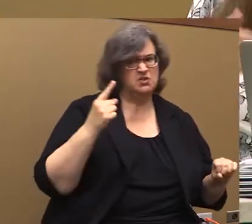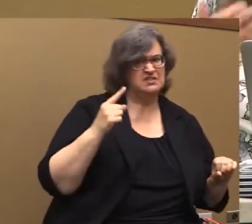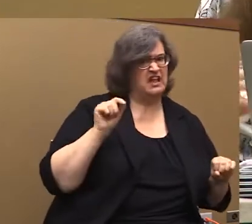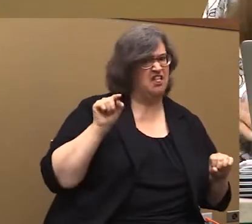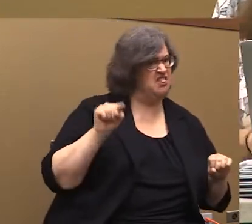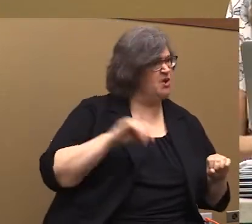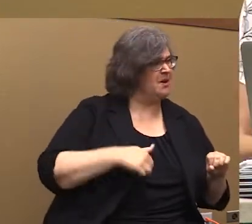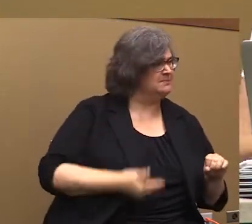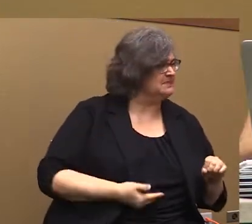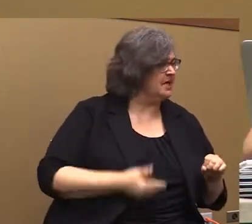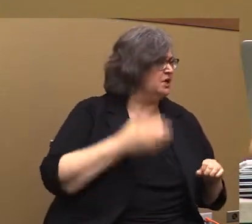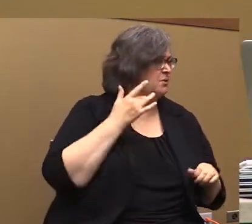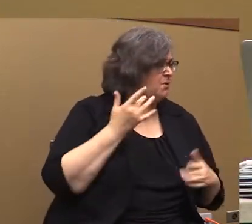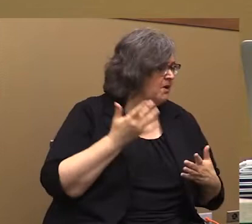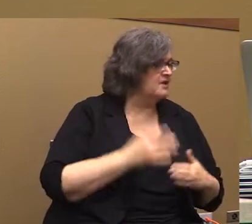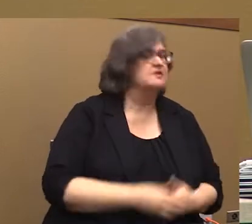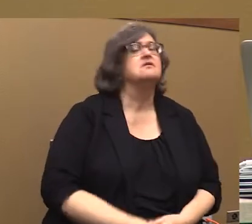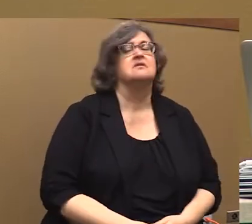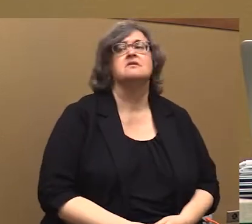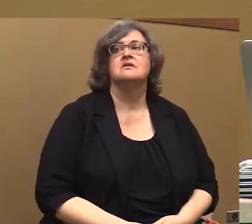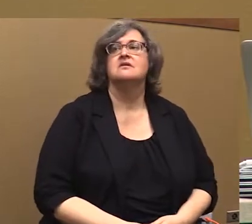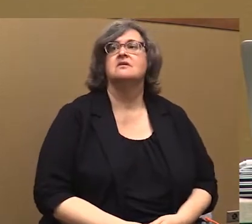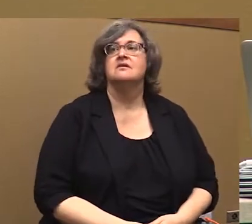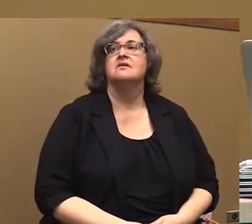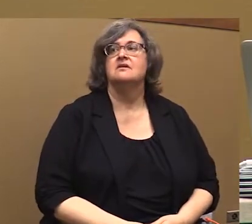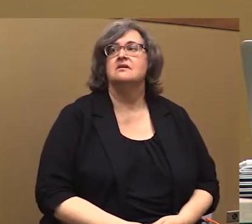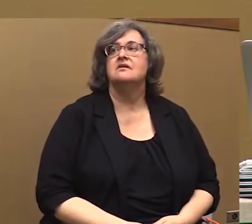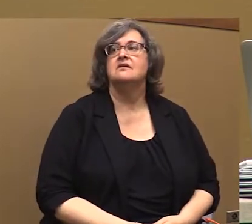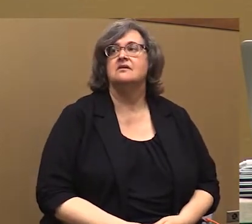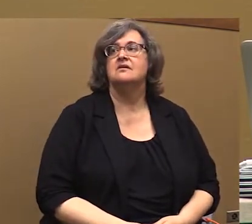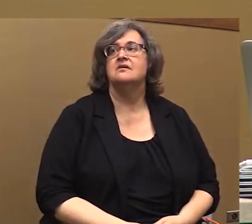feelings of someone else?